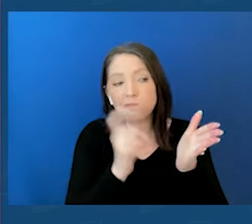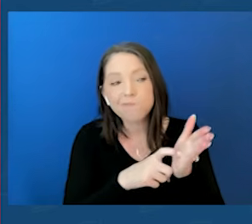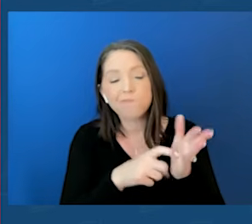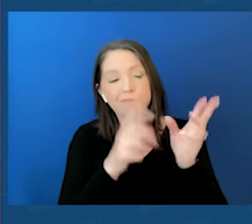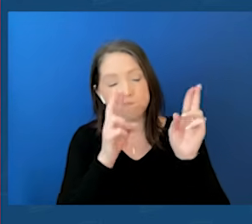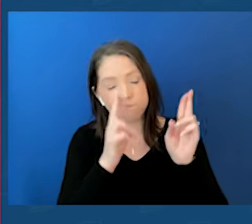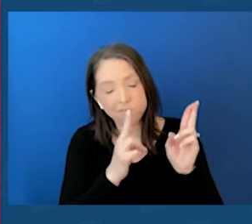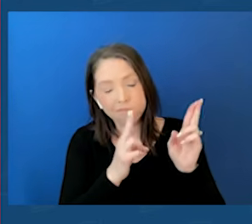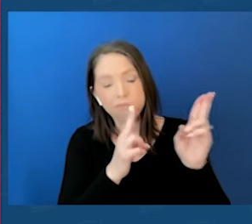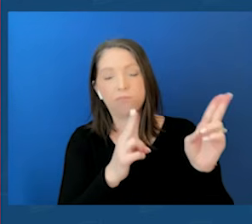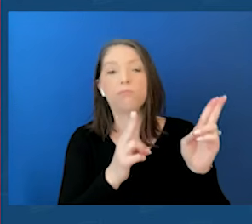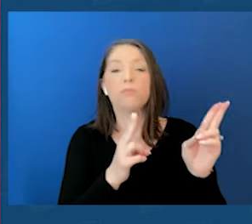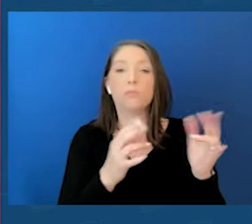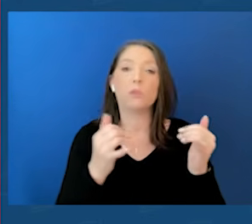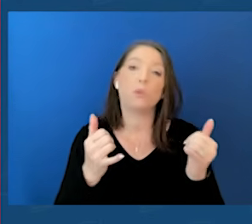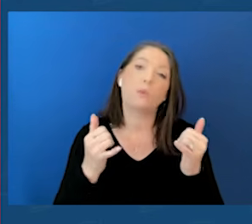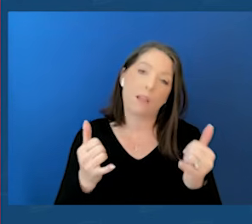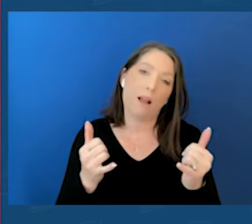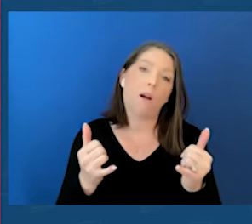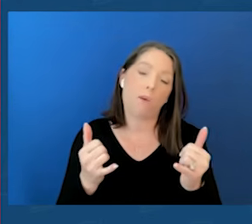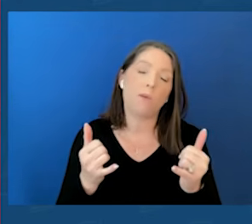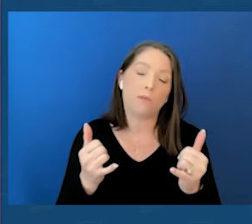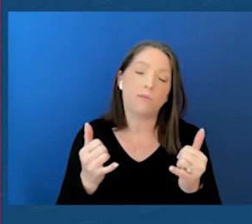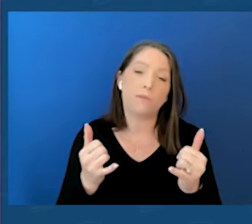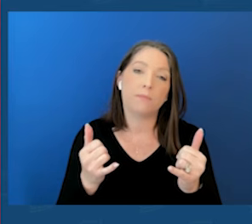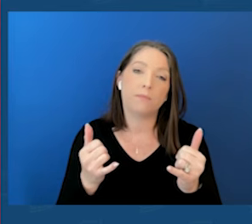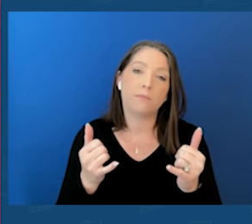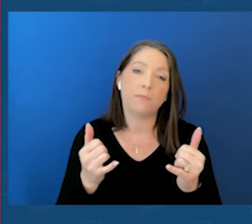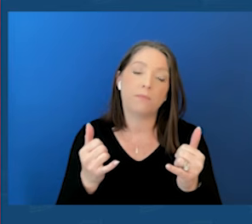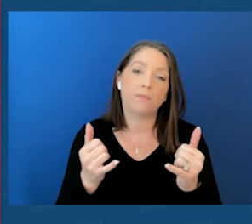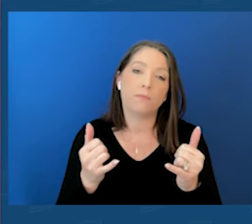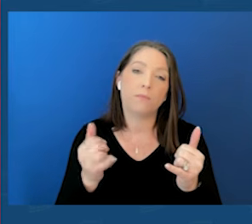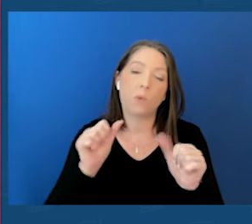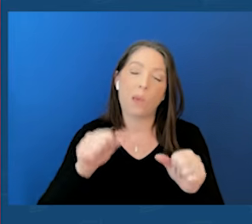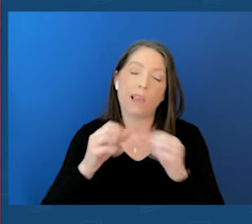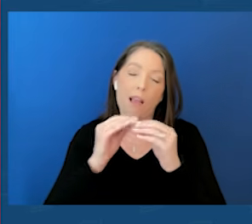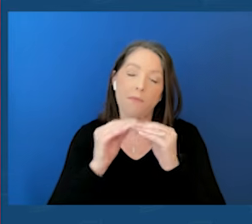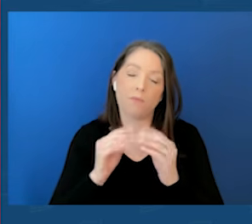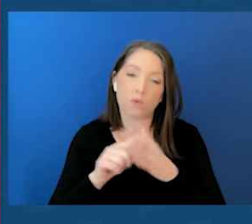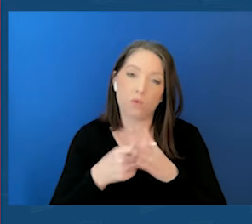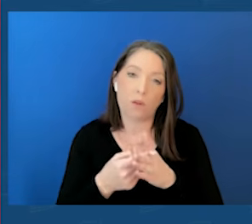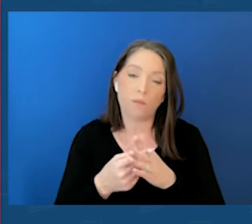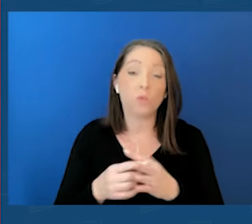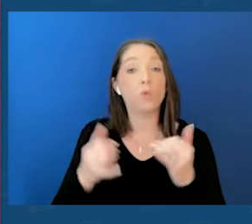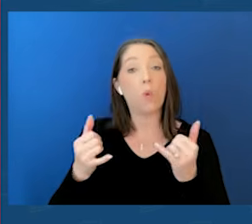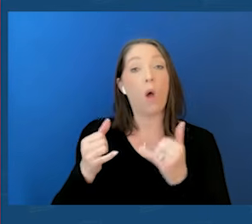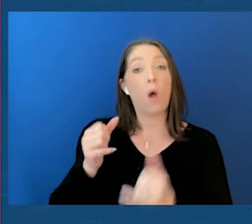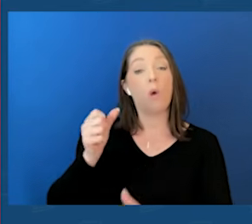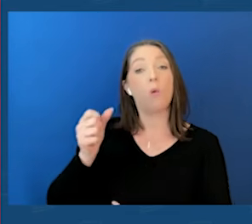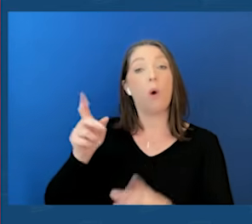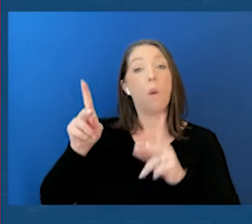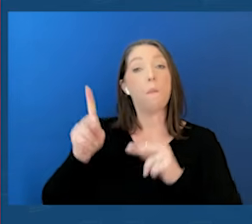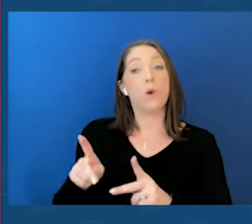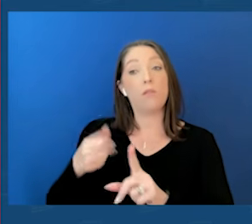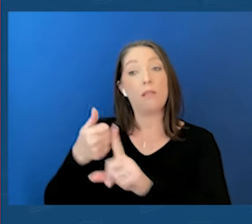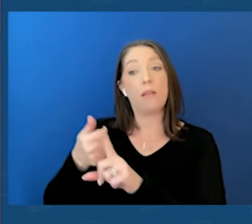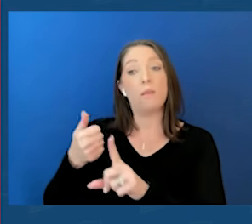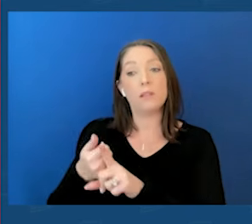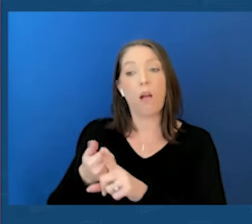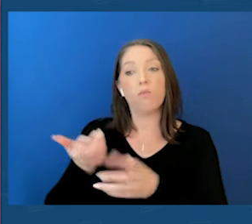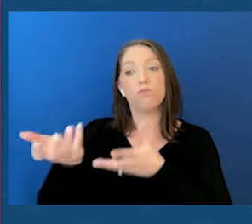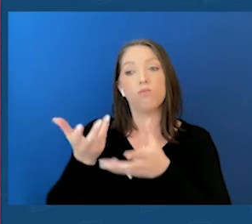spirit, I bring you one of those that have walked the walk and talked the talk and has been part of bringing this state together a